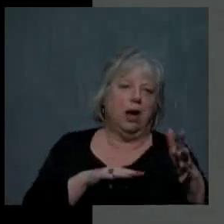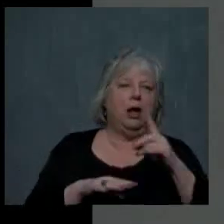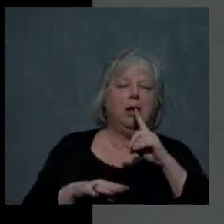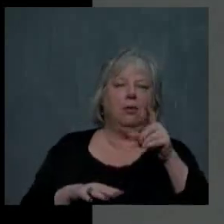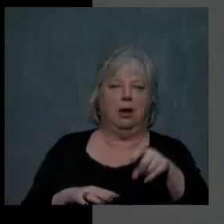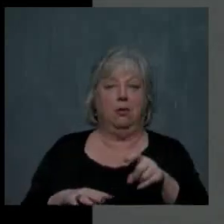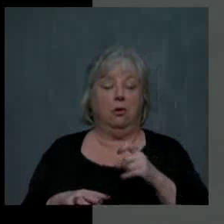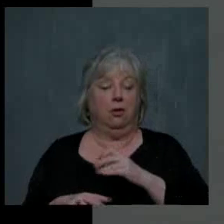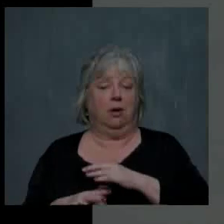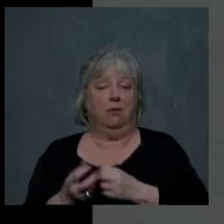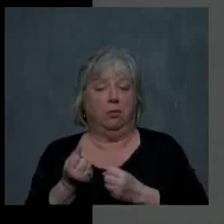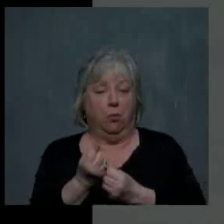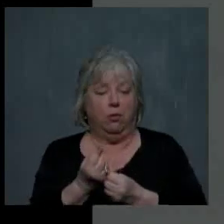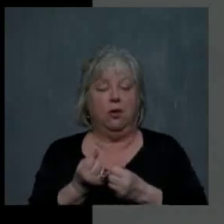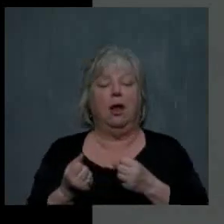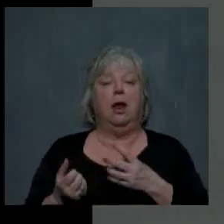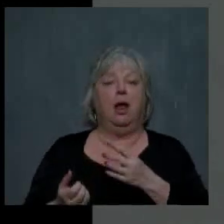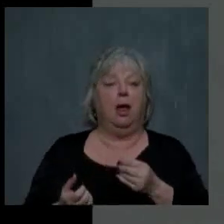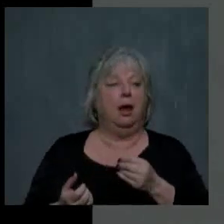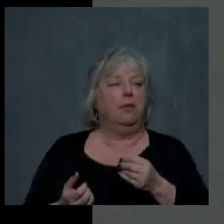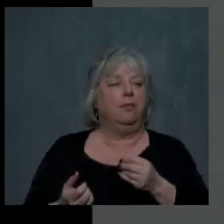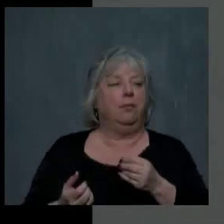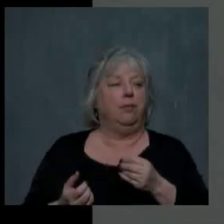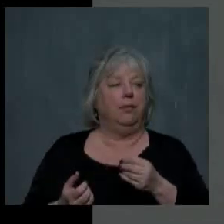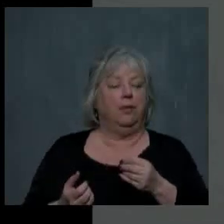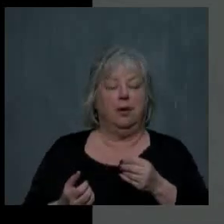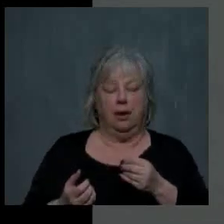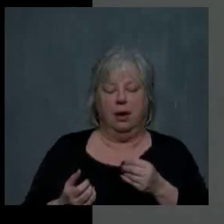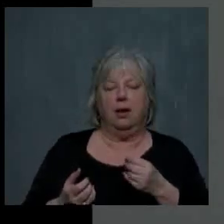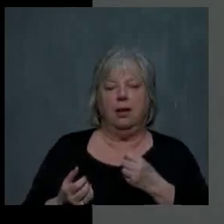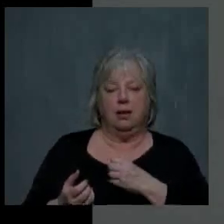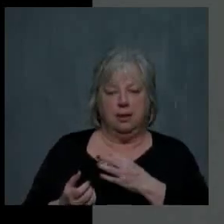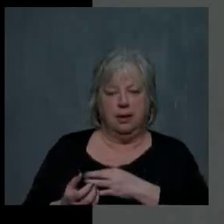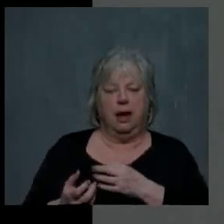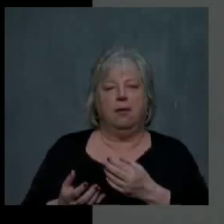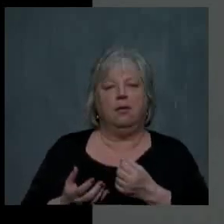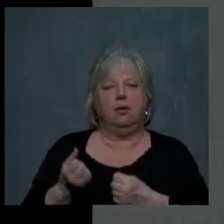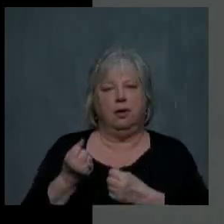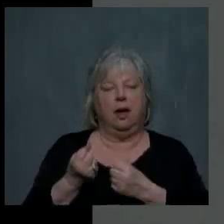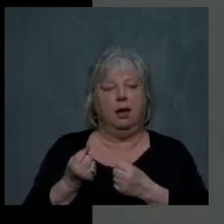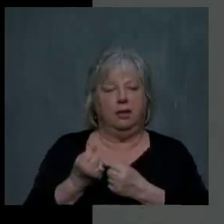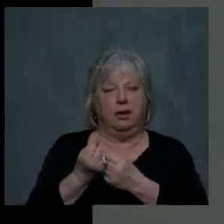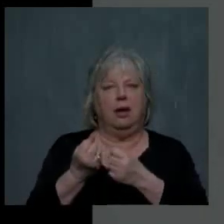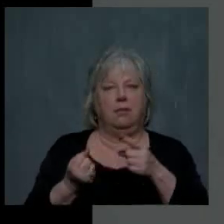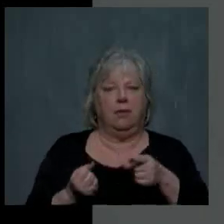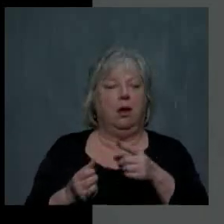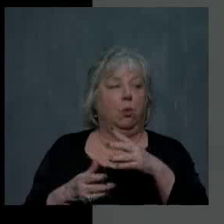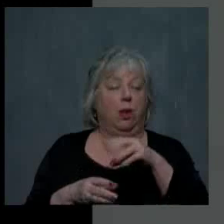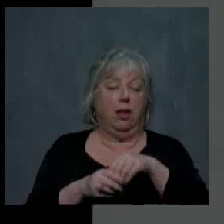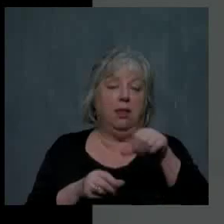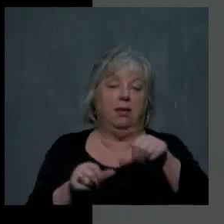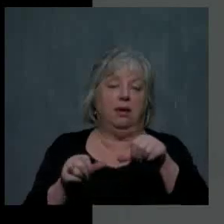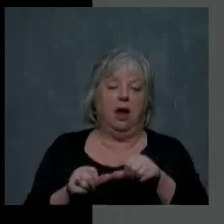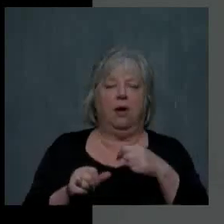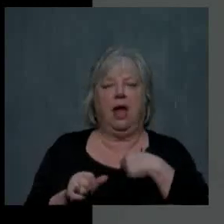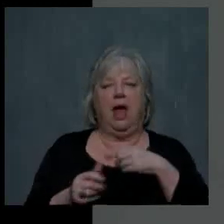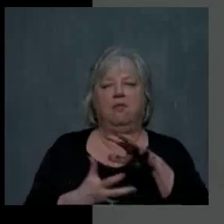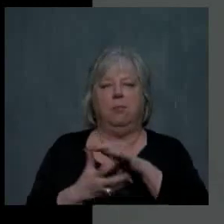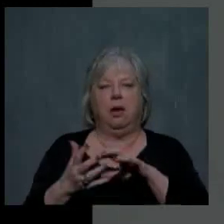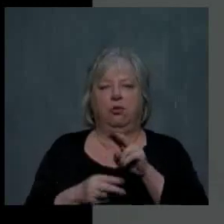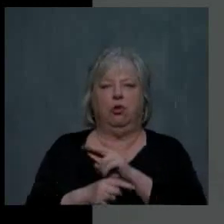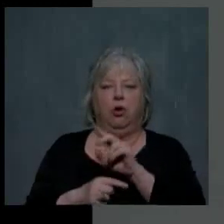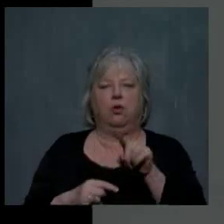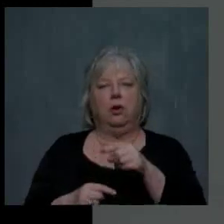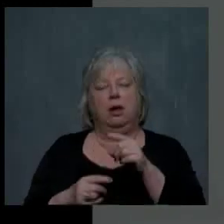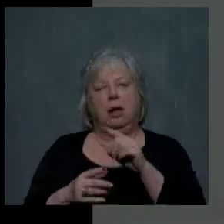is proposing a single-family attached subdivision developed with private streets. Within this general area, there is a mixture of uses, including